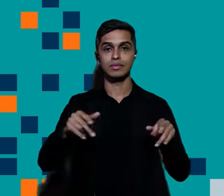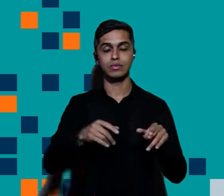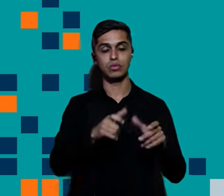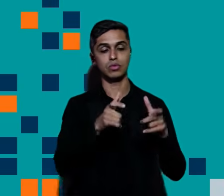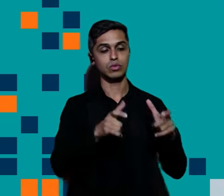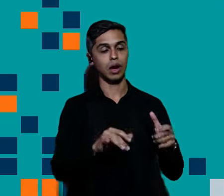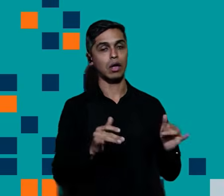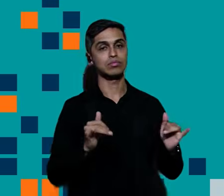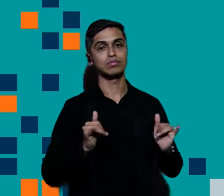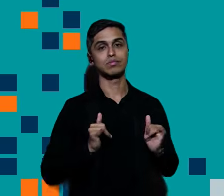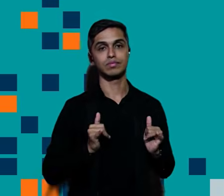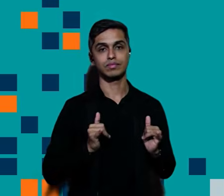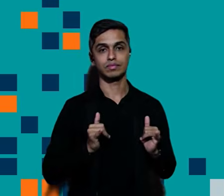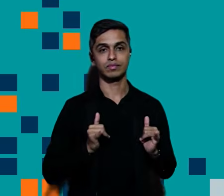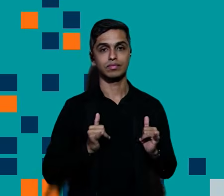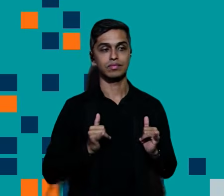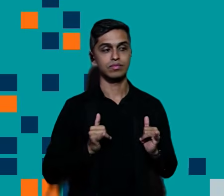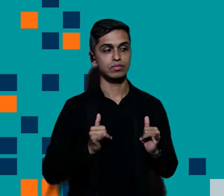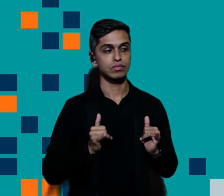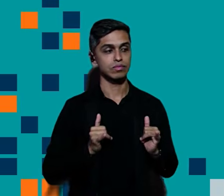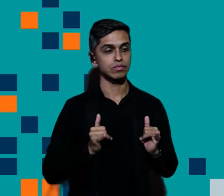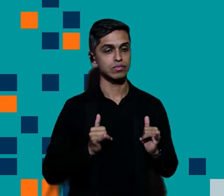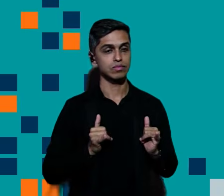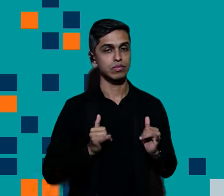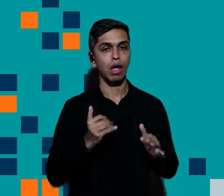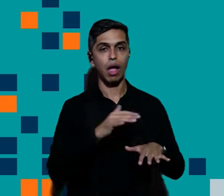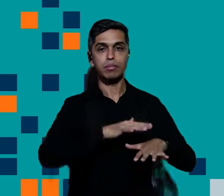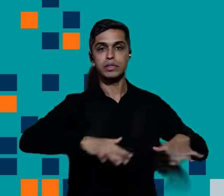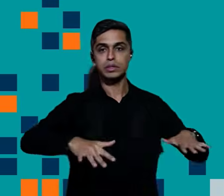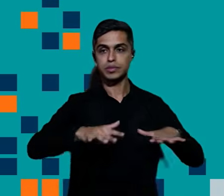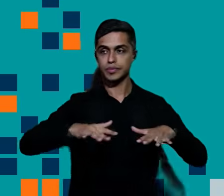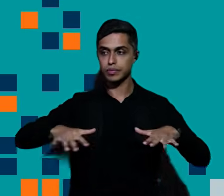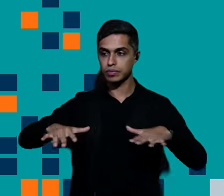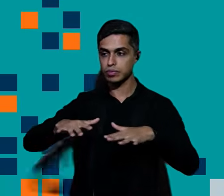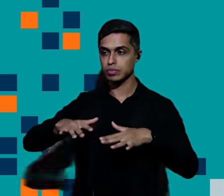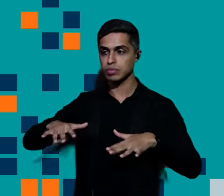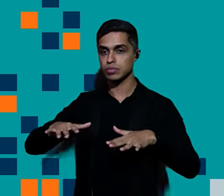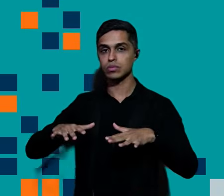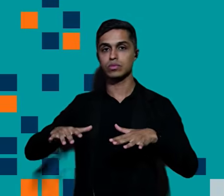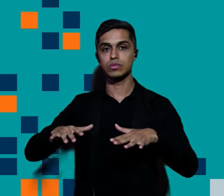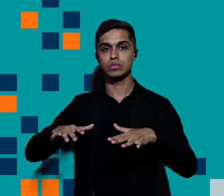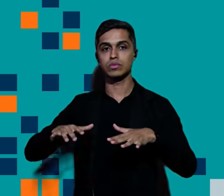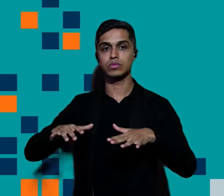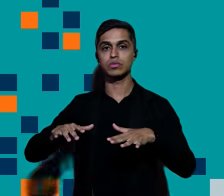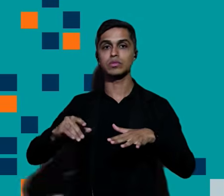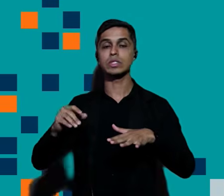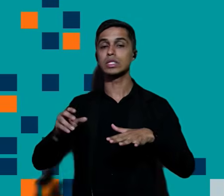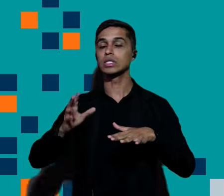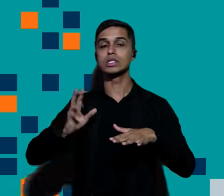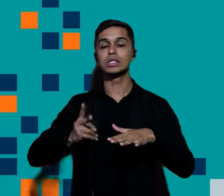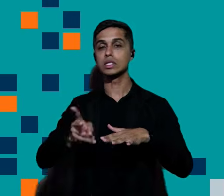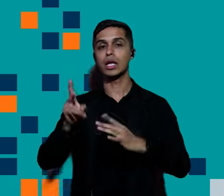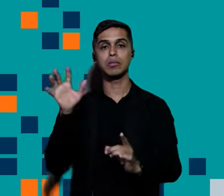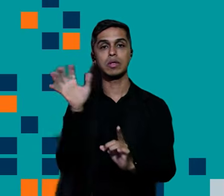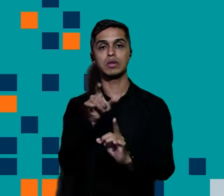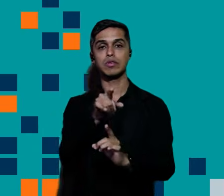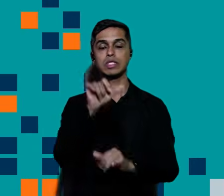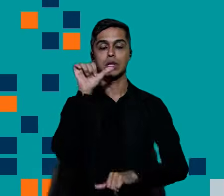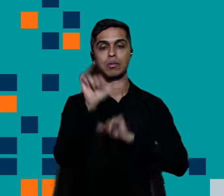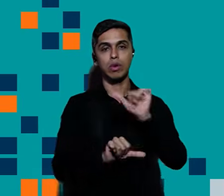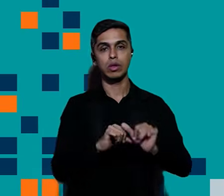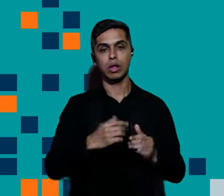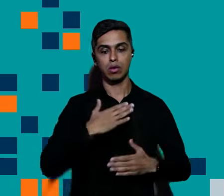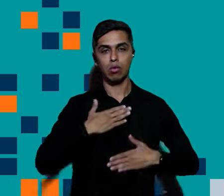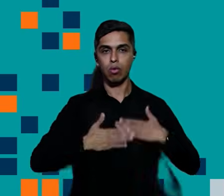no environments that don't change your physiology and your biology and your psychology, either